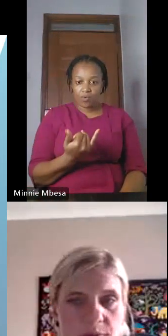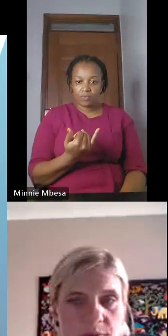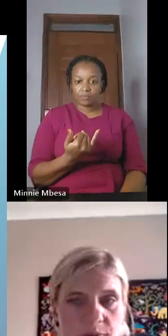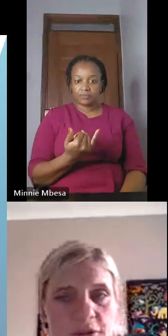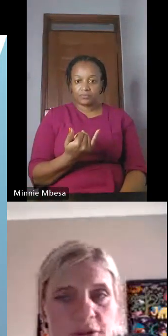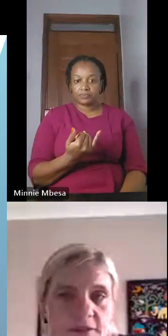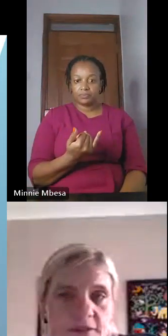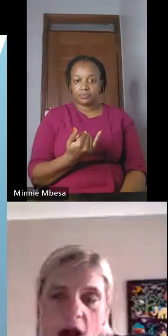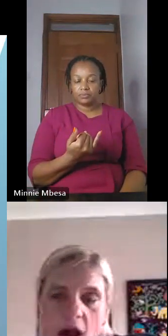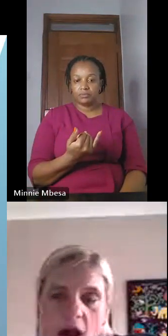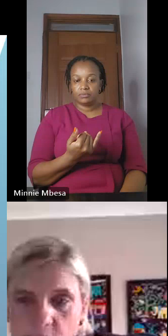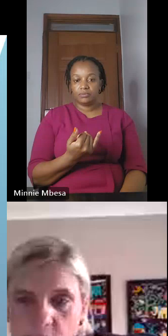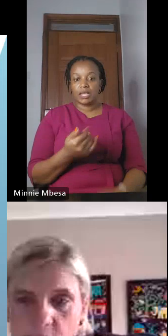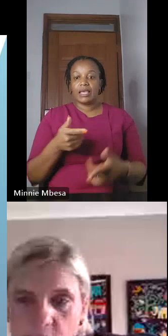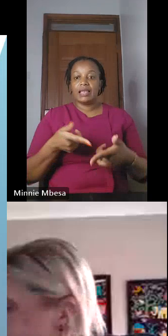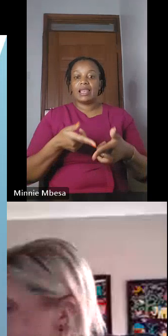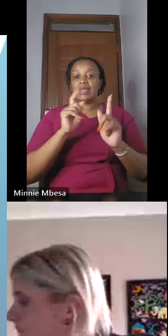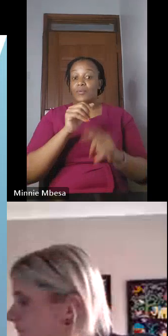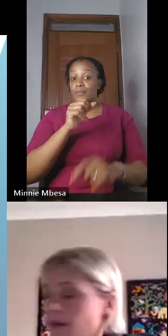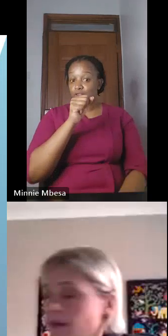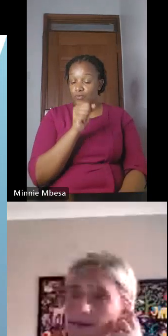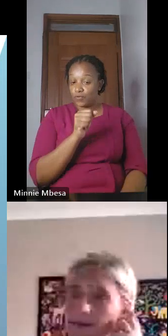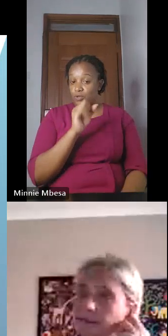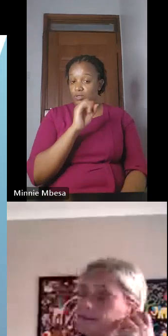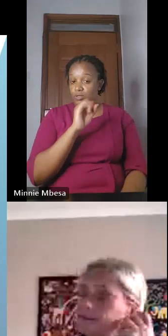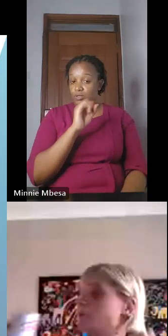your microphone. Do you want to ask your question?